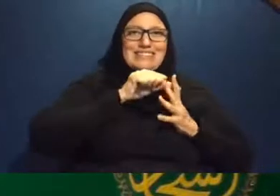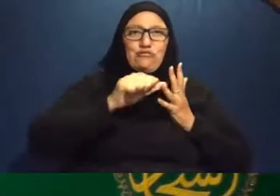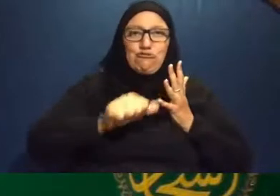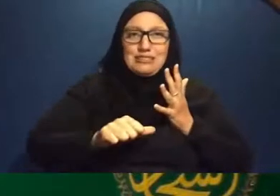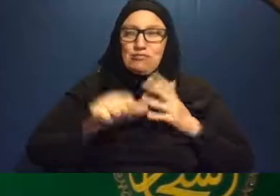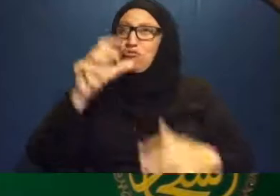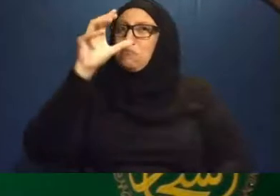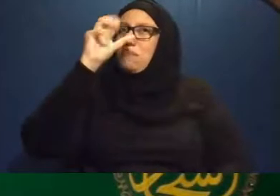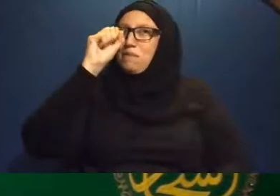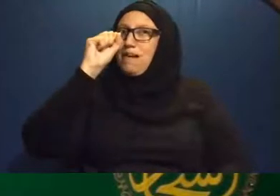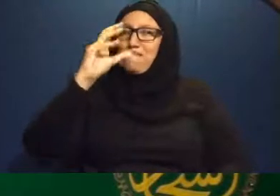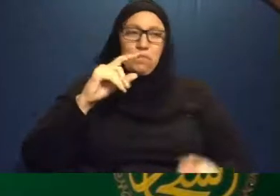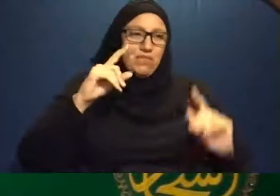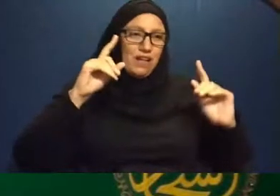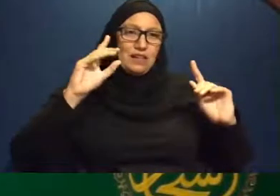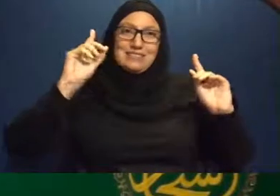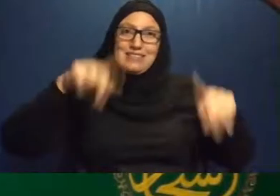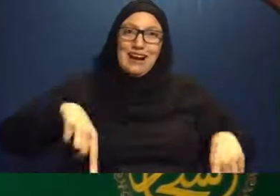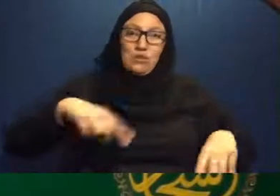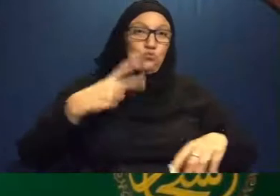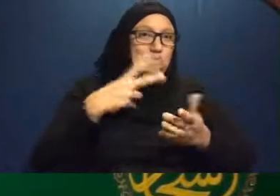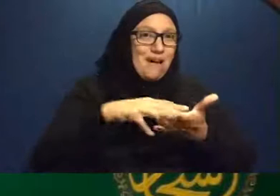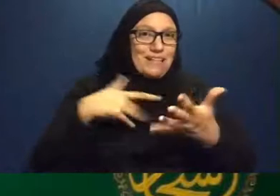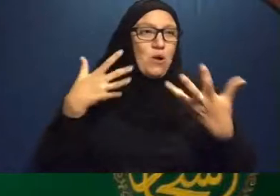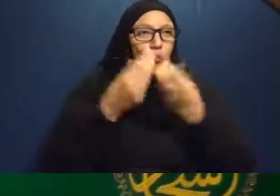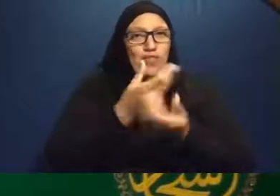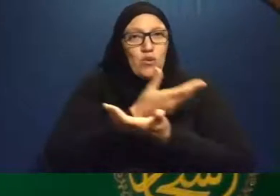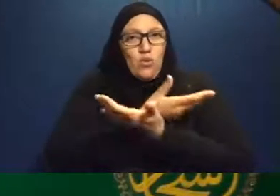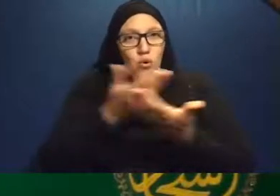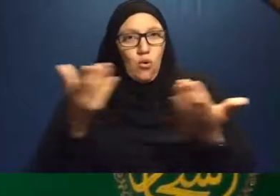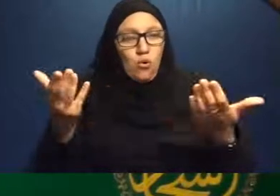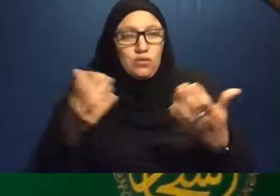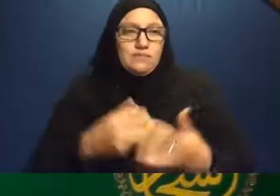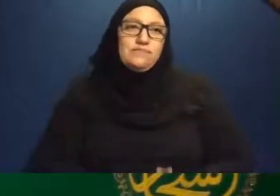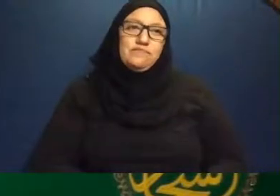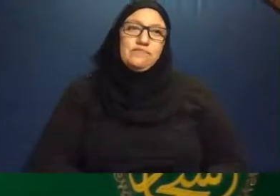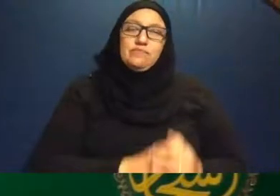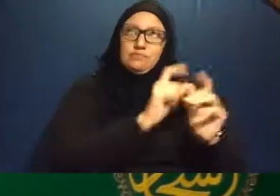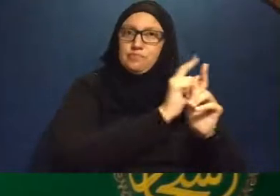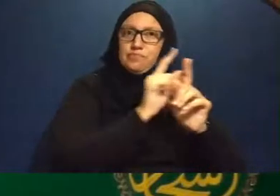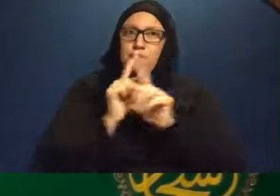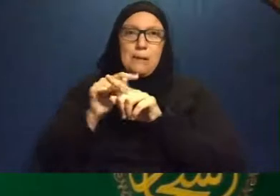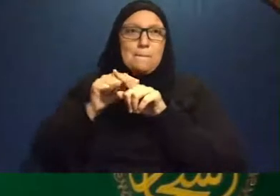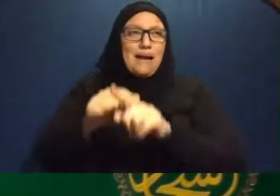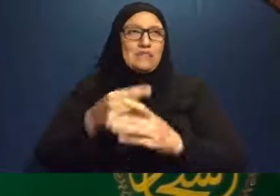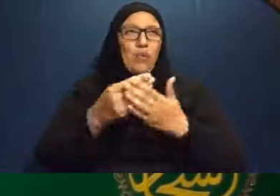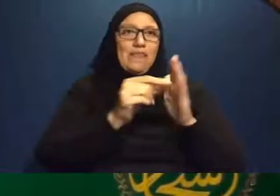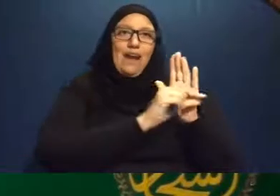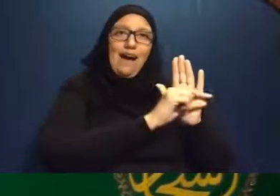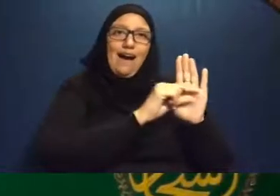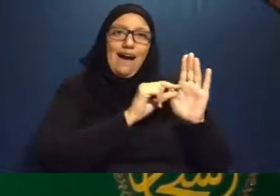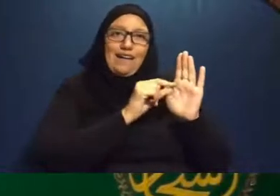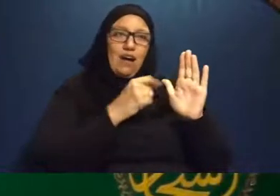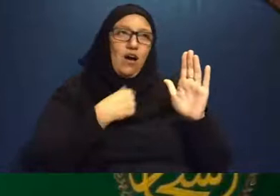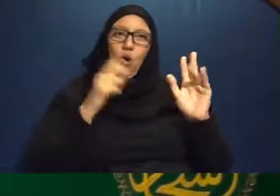that, remember that from the beginning of the month of Sha'ban, for the last 2 months I've been with you. It is also based on the ayah